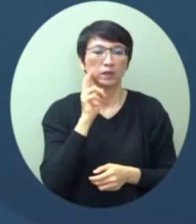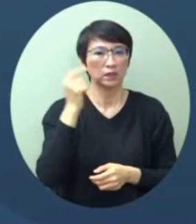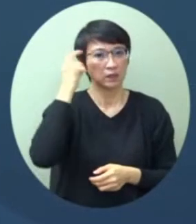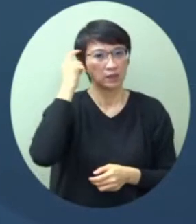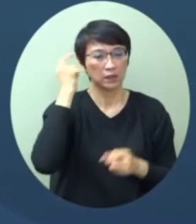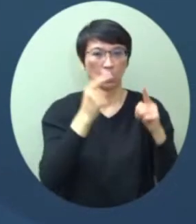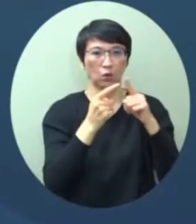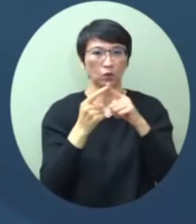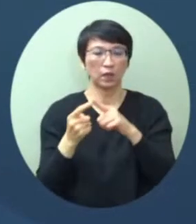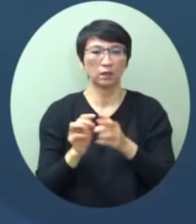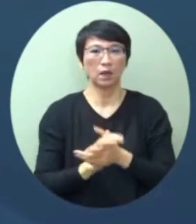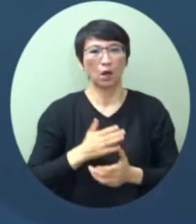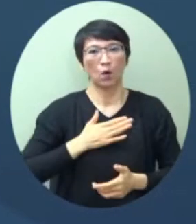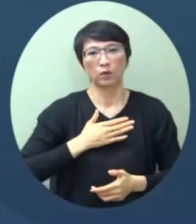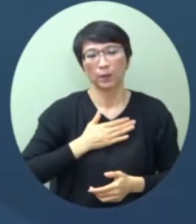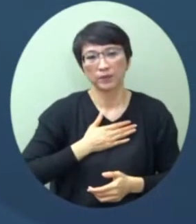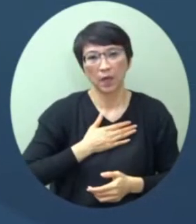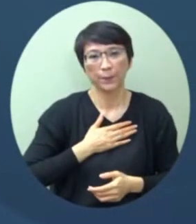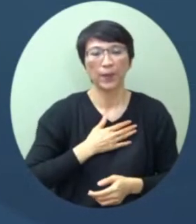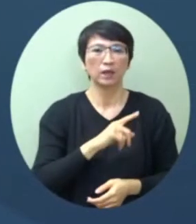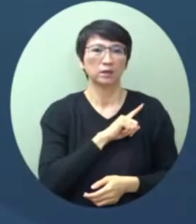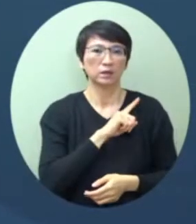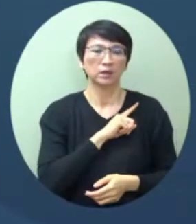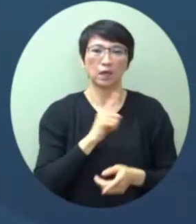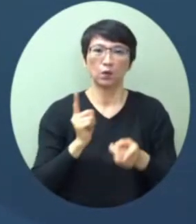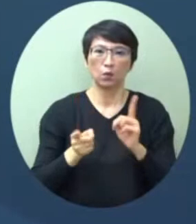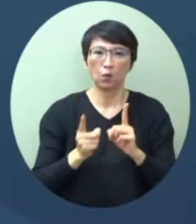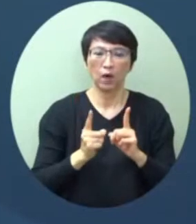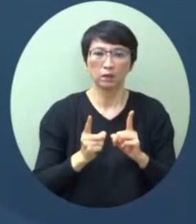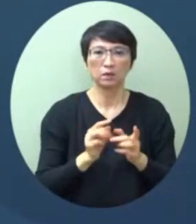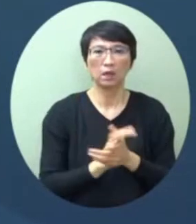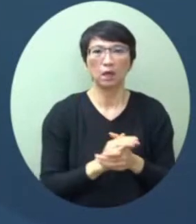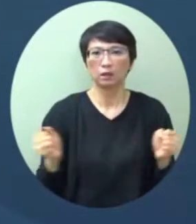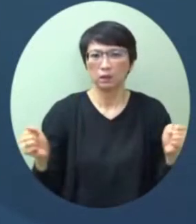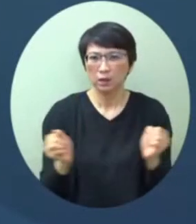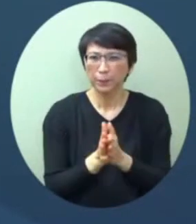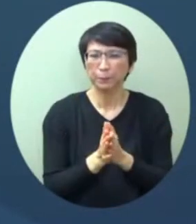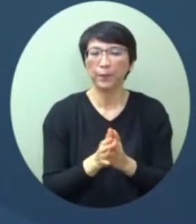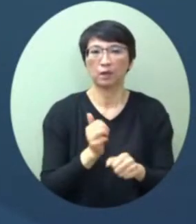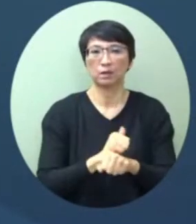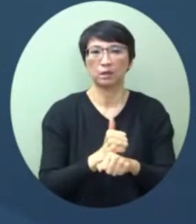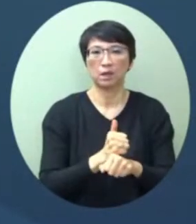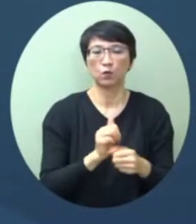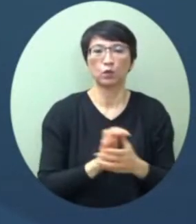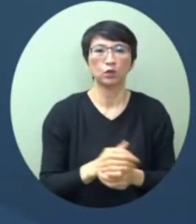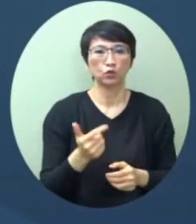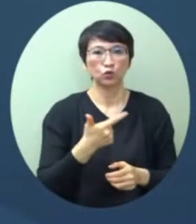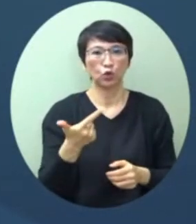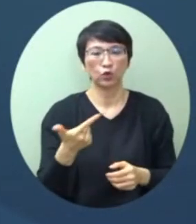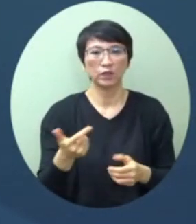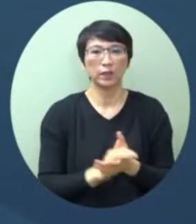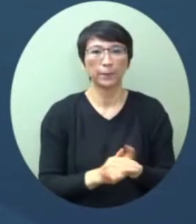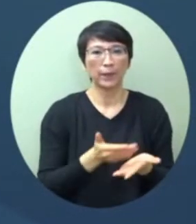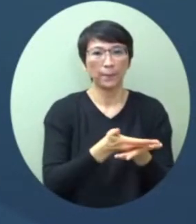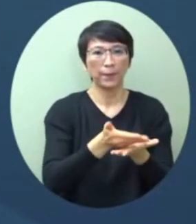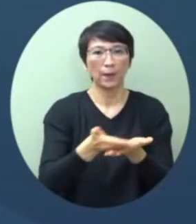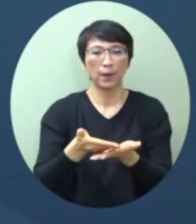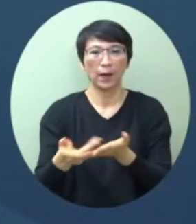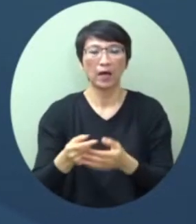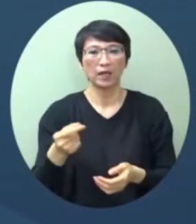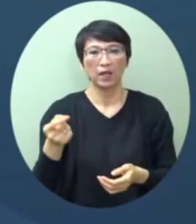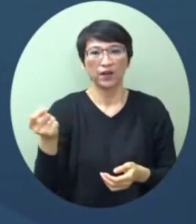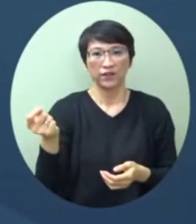members. For instance, we understand that members of the public are worried that they might be infected